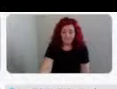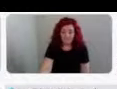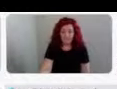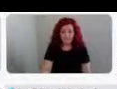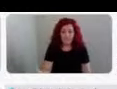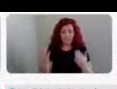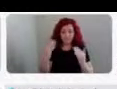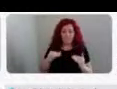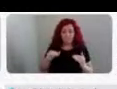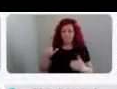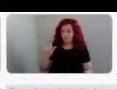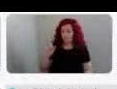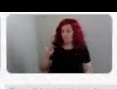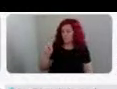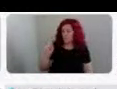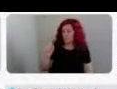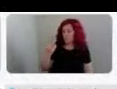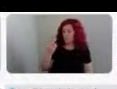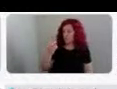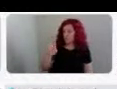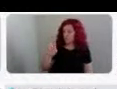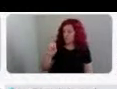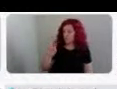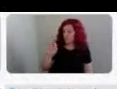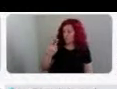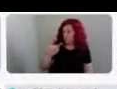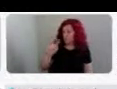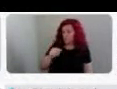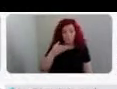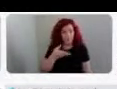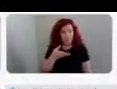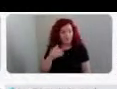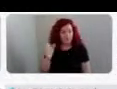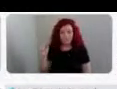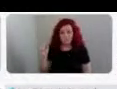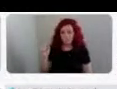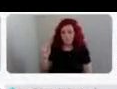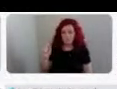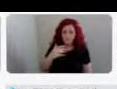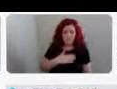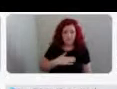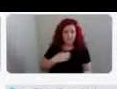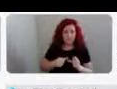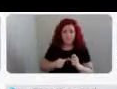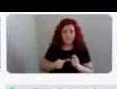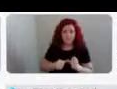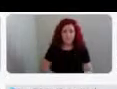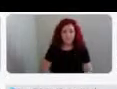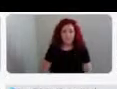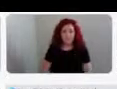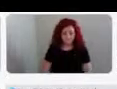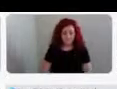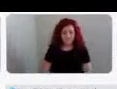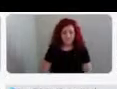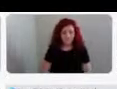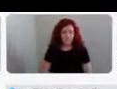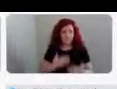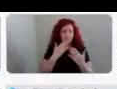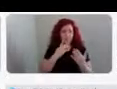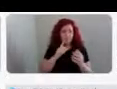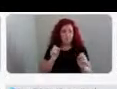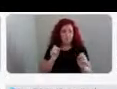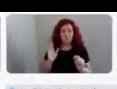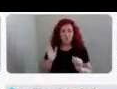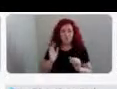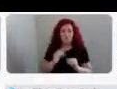linda horowitz linda are you there can you hear me yes please proceed okay thank you for giving me the opportunity to